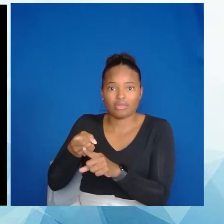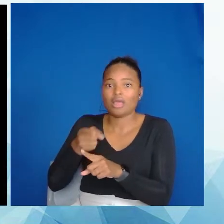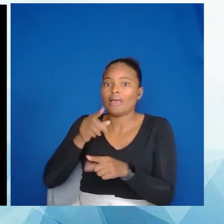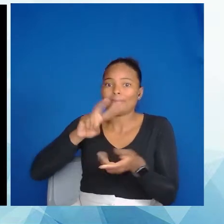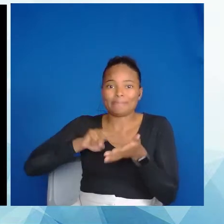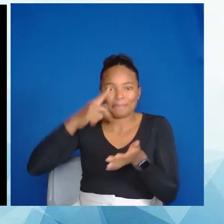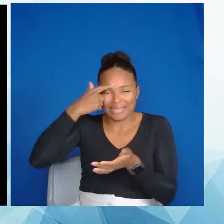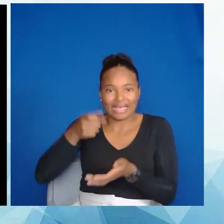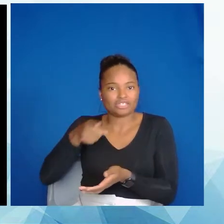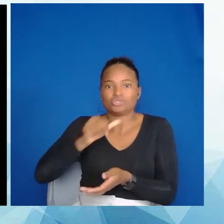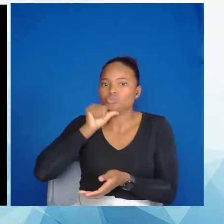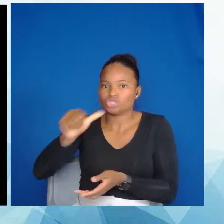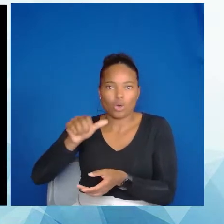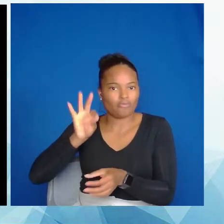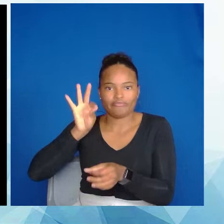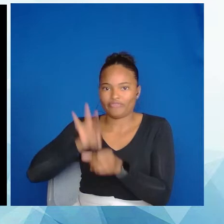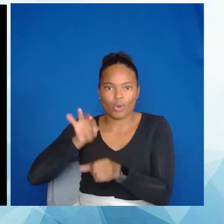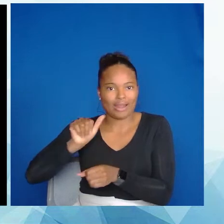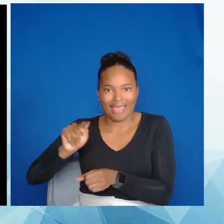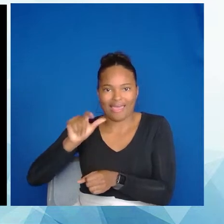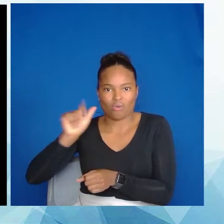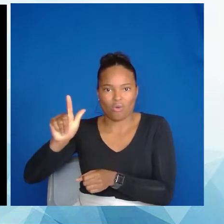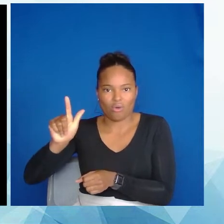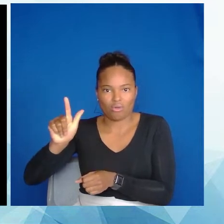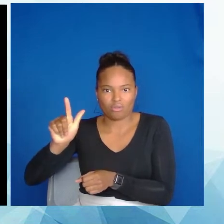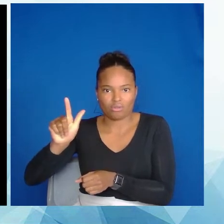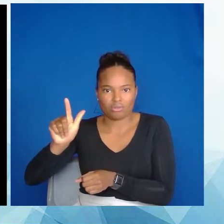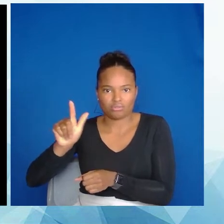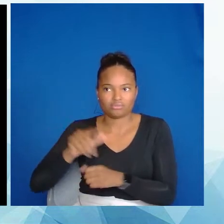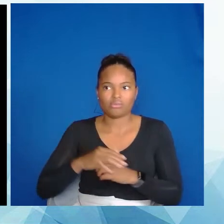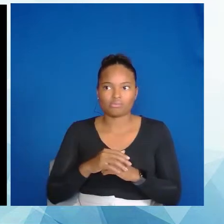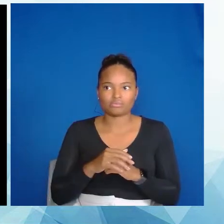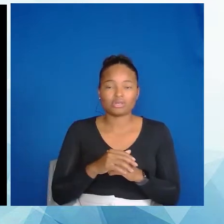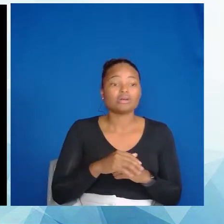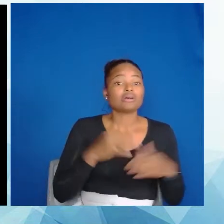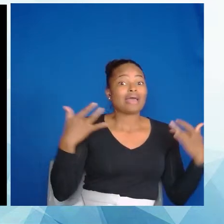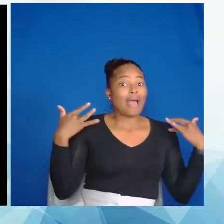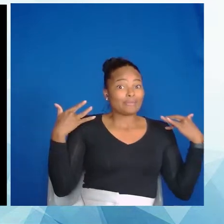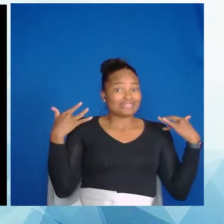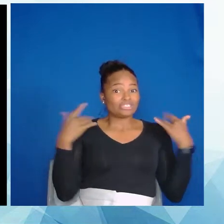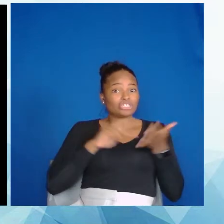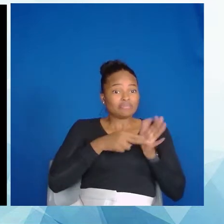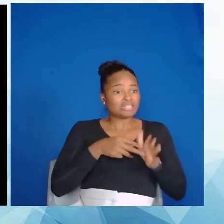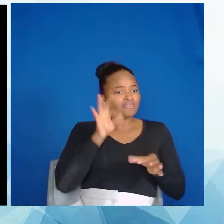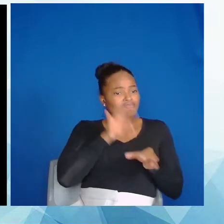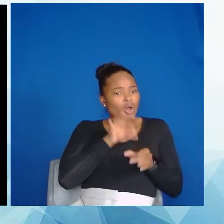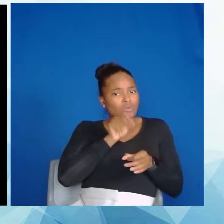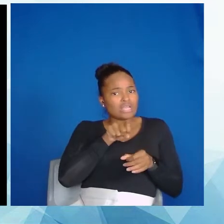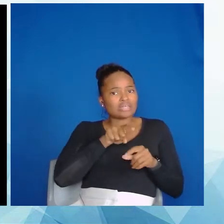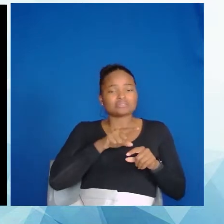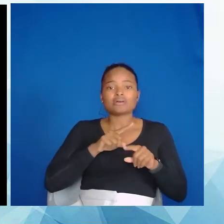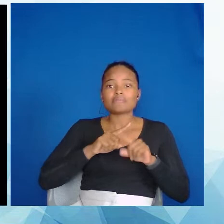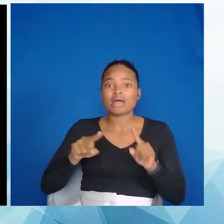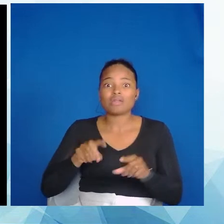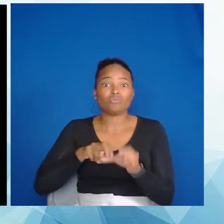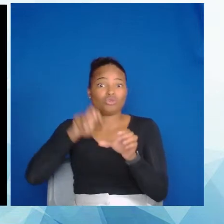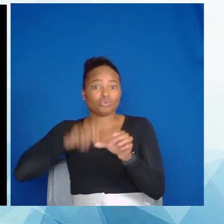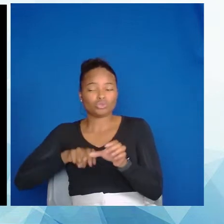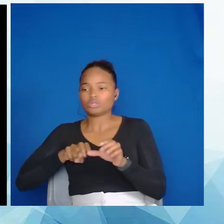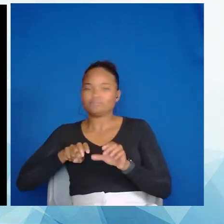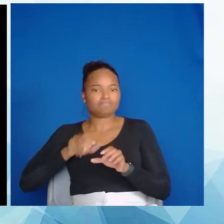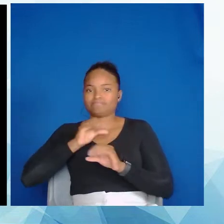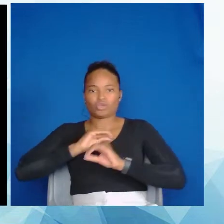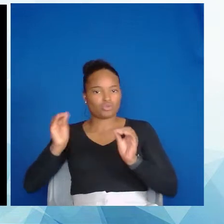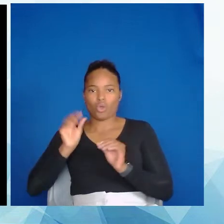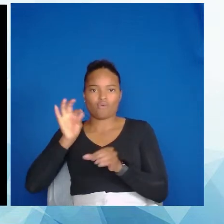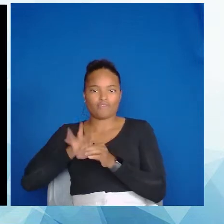Any other questions on that? Okay, please feel free to ask questions as I go along. Thank you for clarifying.